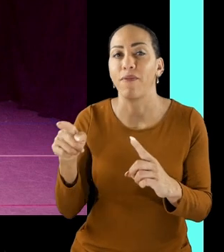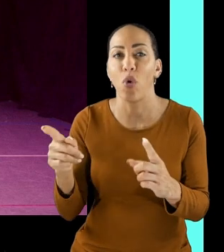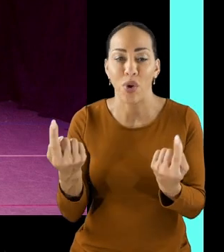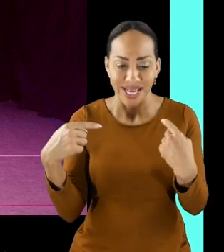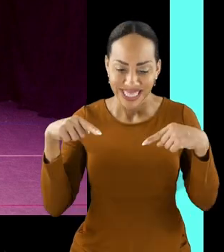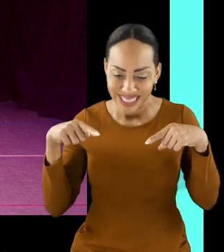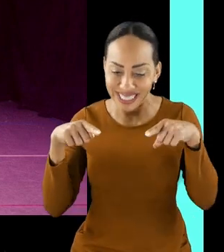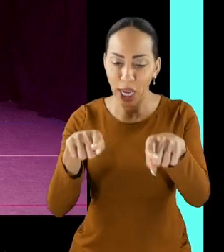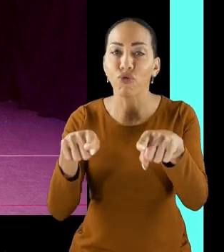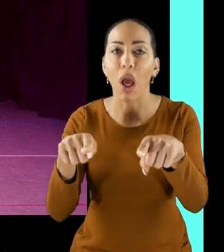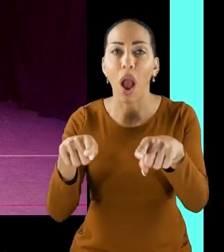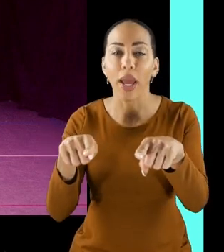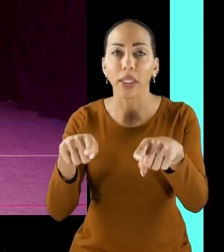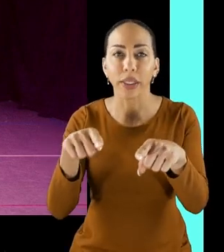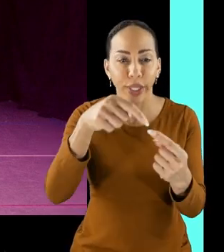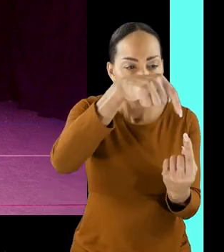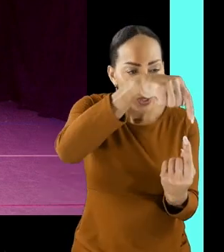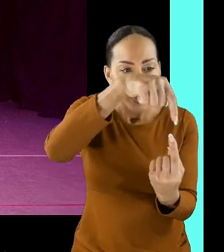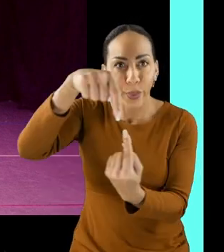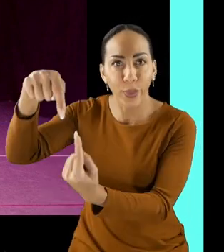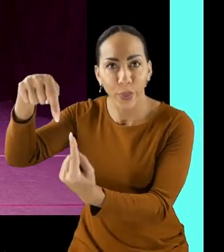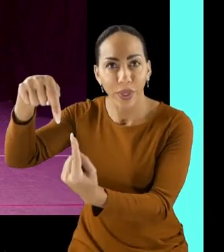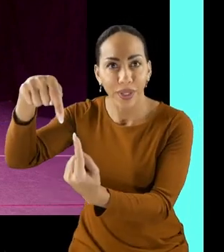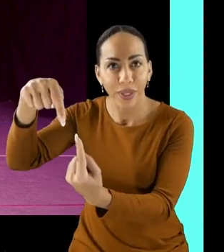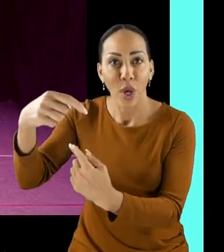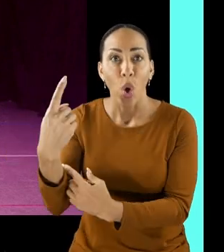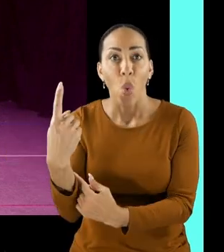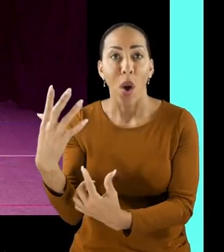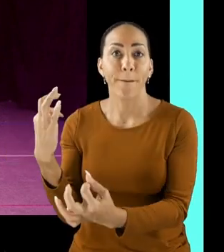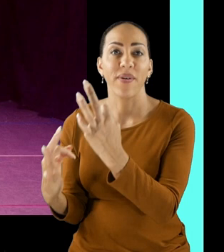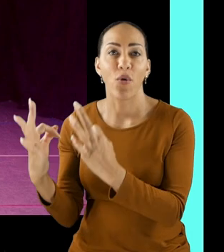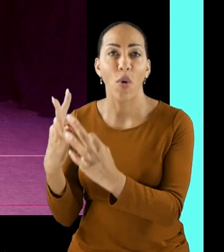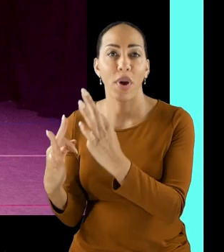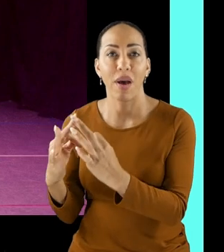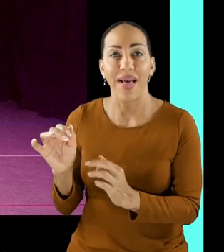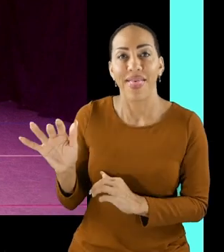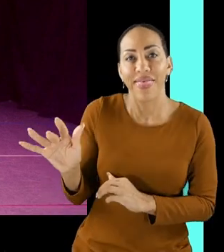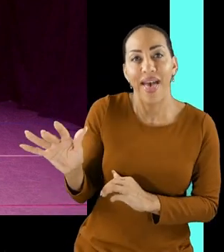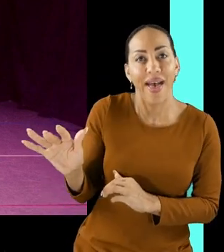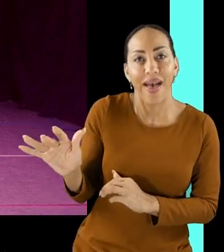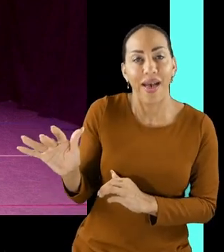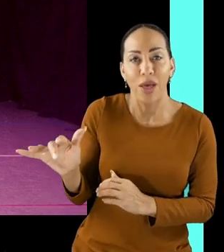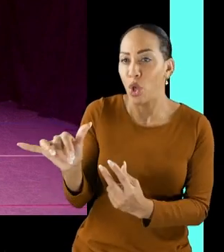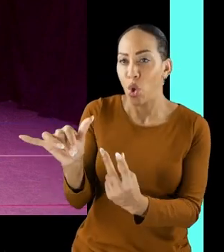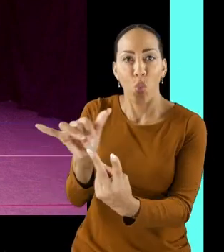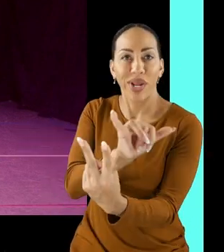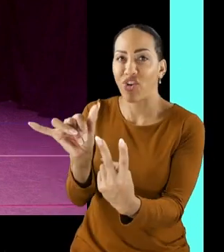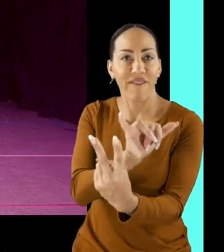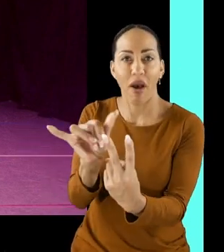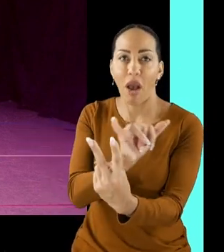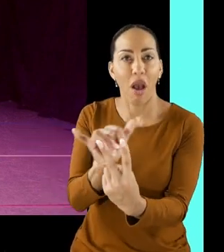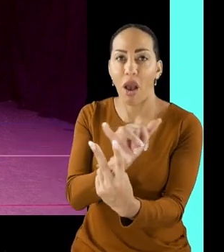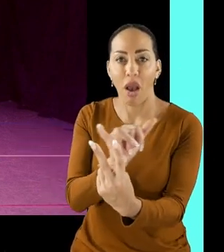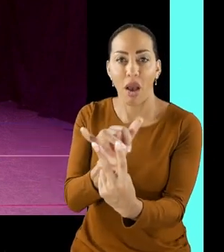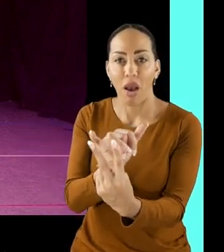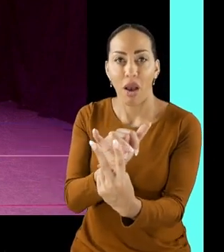synchronization good enough that we could have one performer present in the space, whichever of us it was, and the